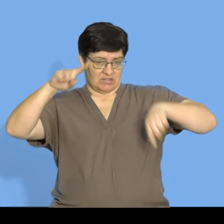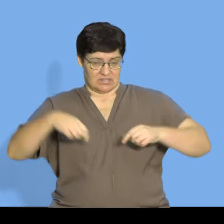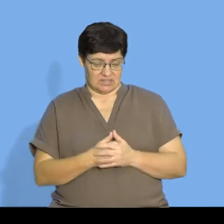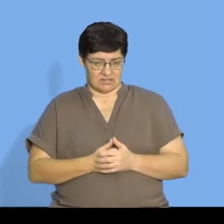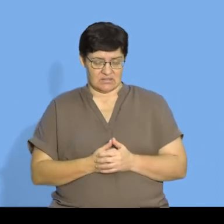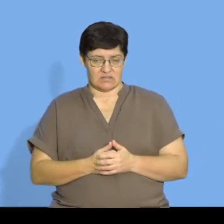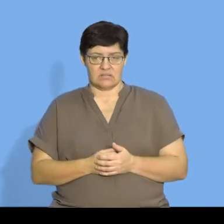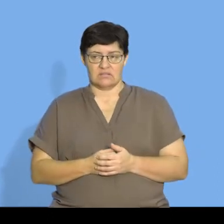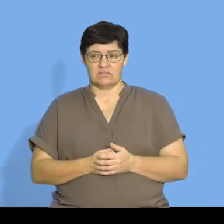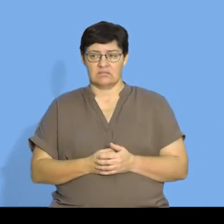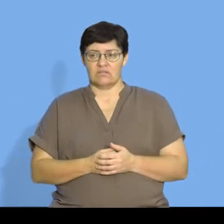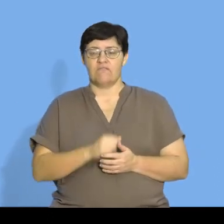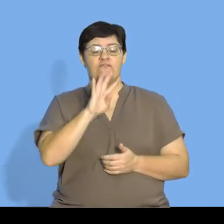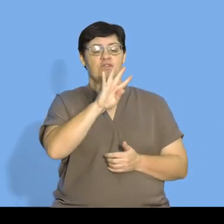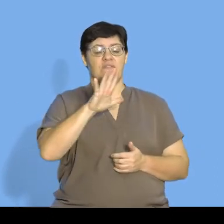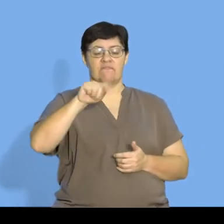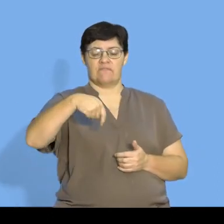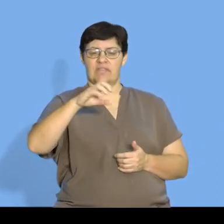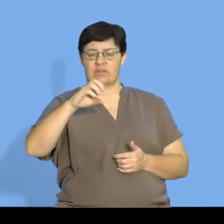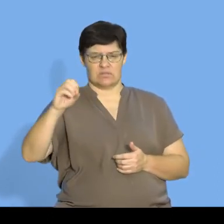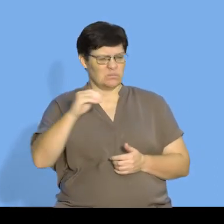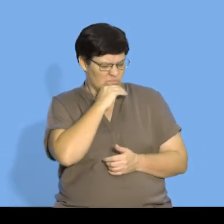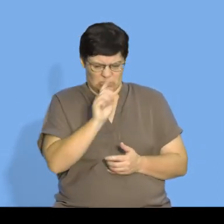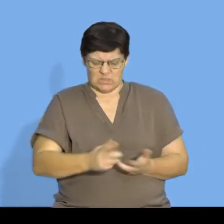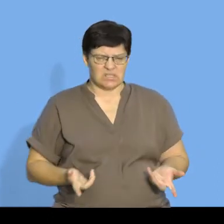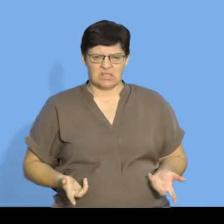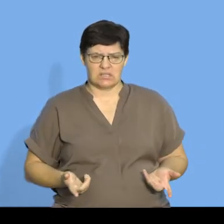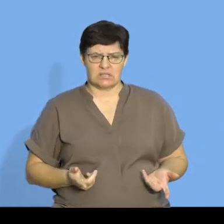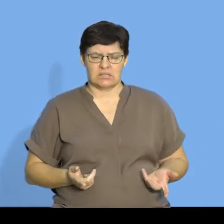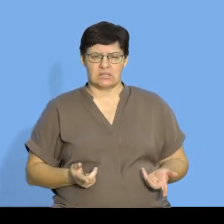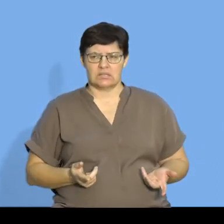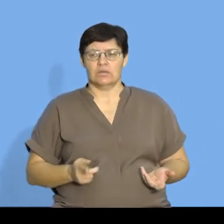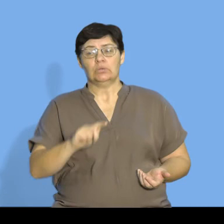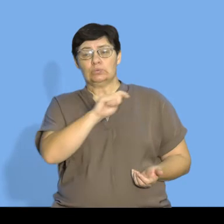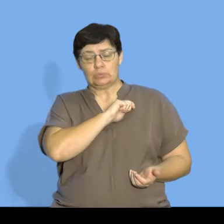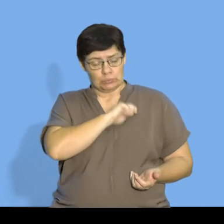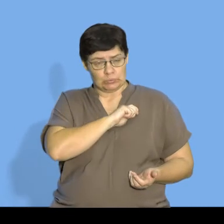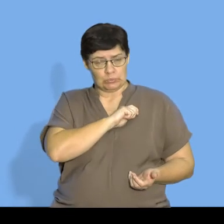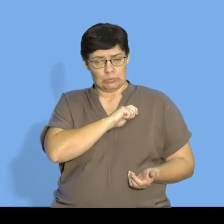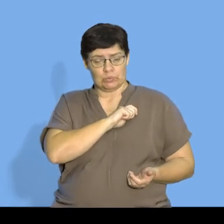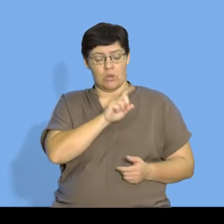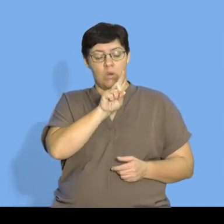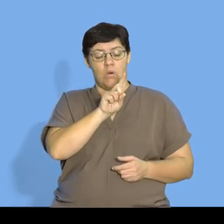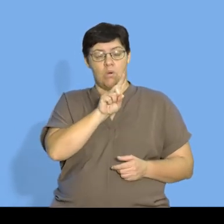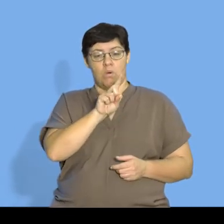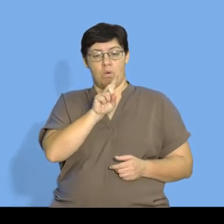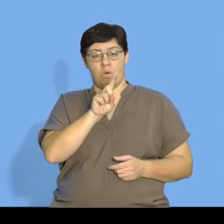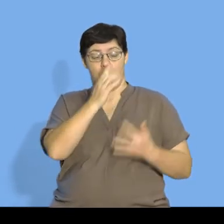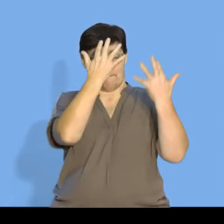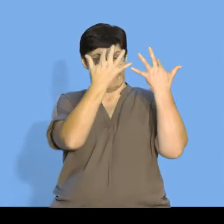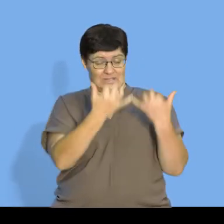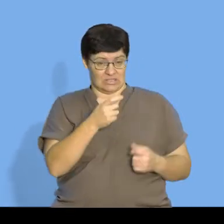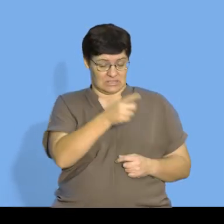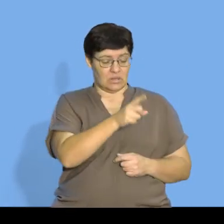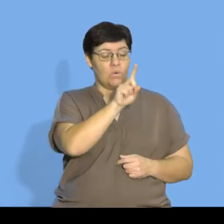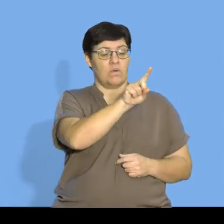meaning of 45,000 rand. What does it mean? It means that the actual amount was 180, so